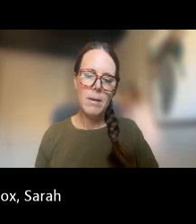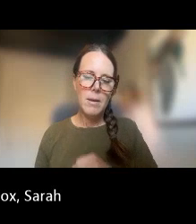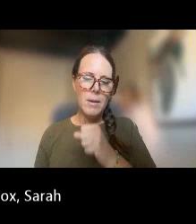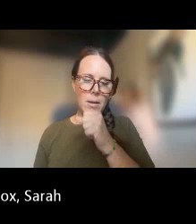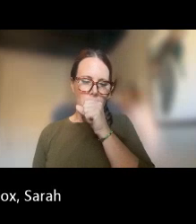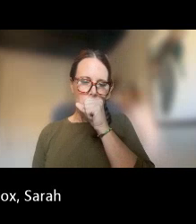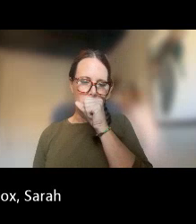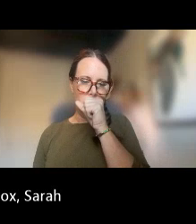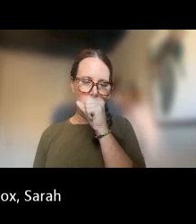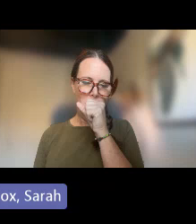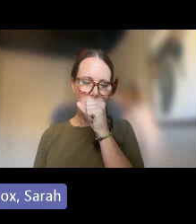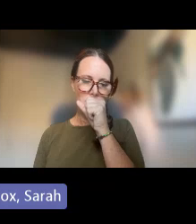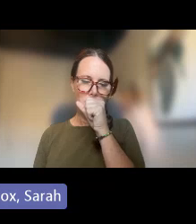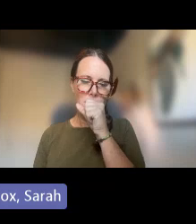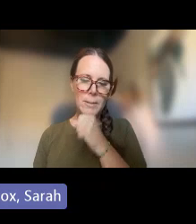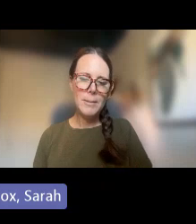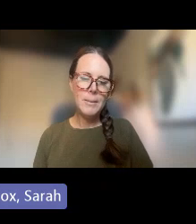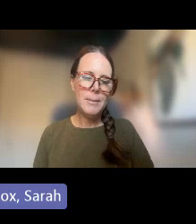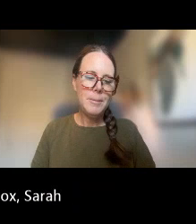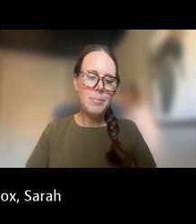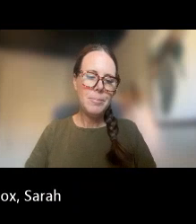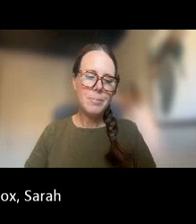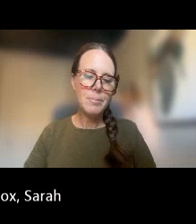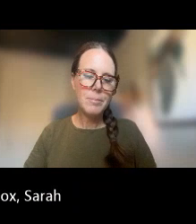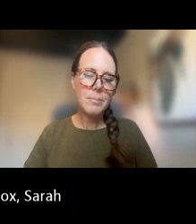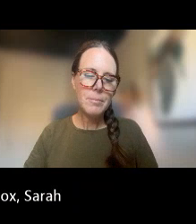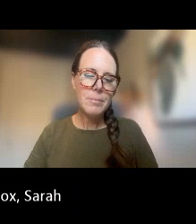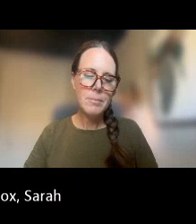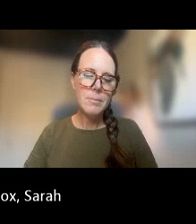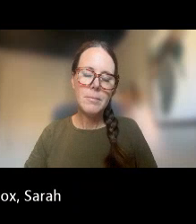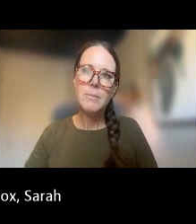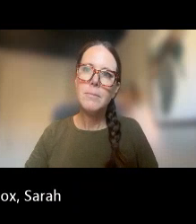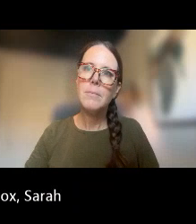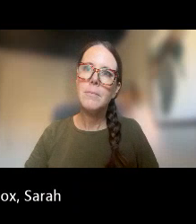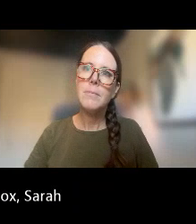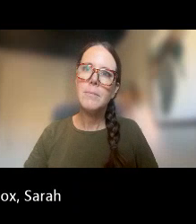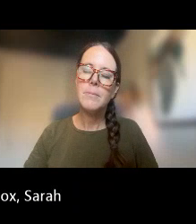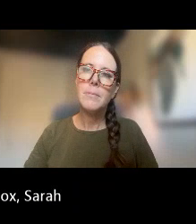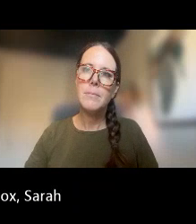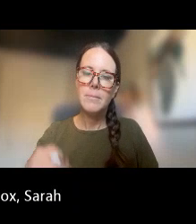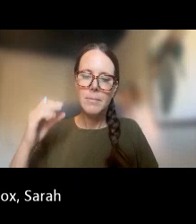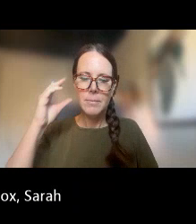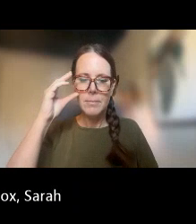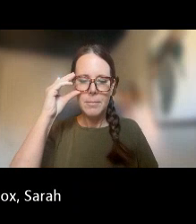after year after year. My recollection of last year, we provided